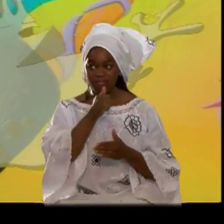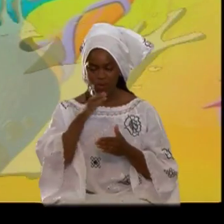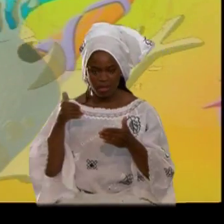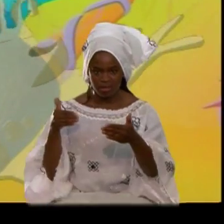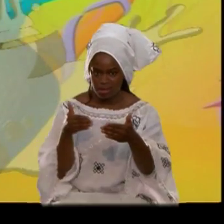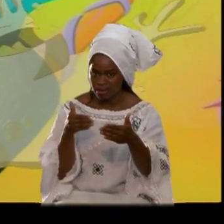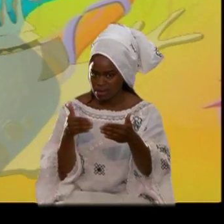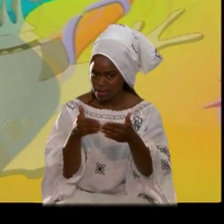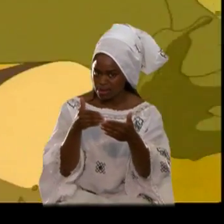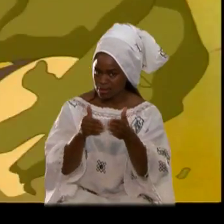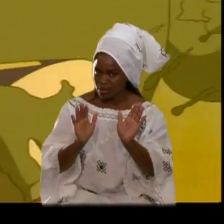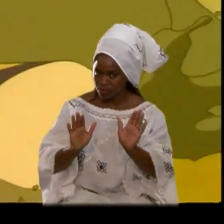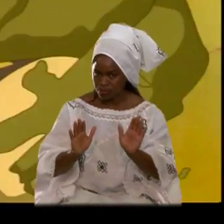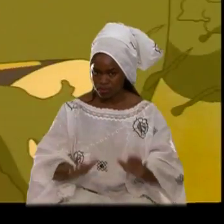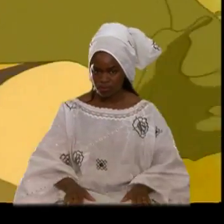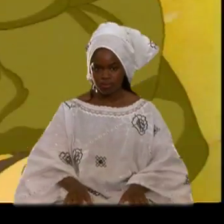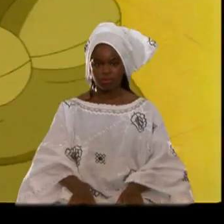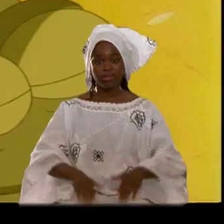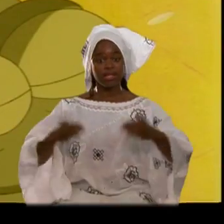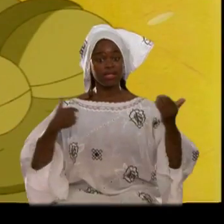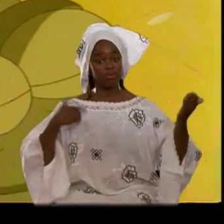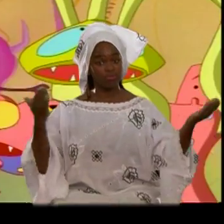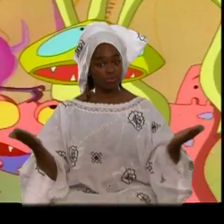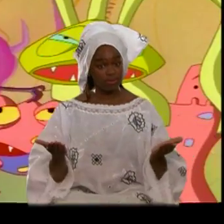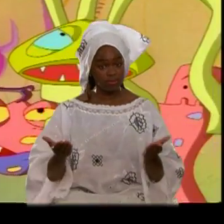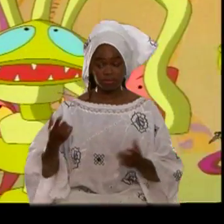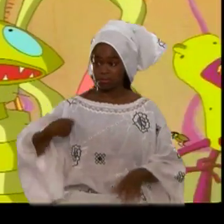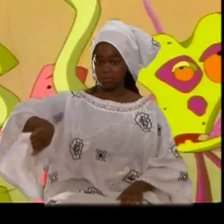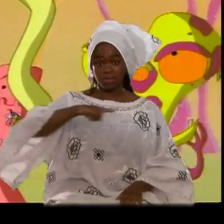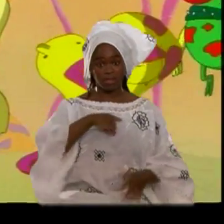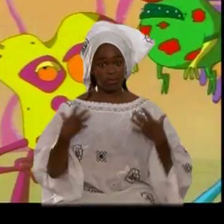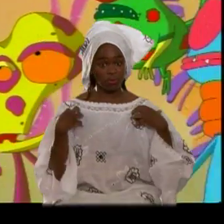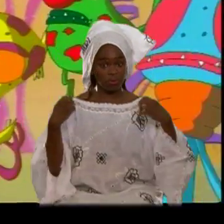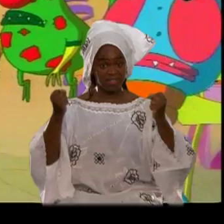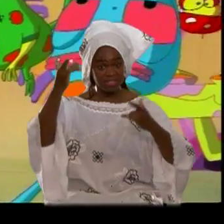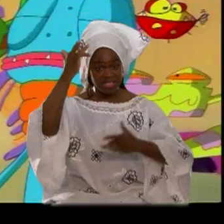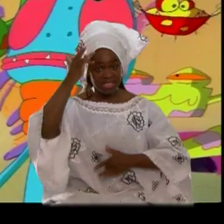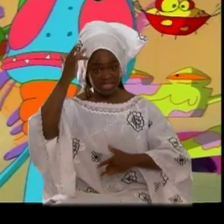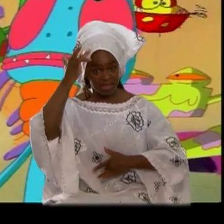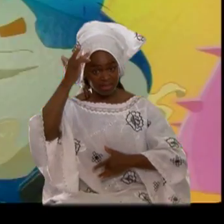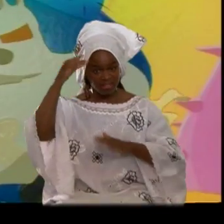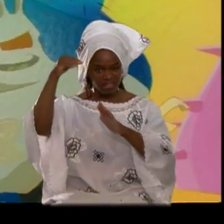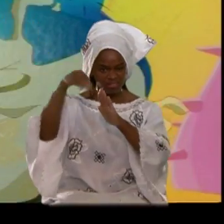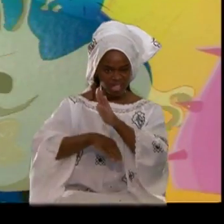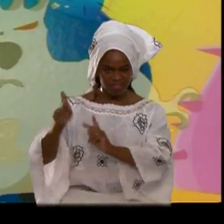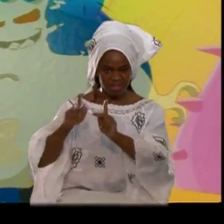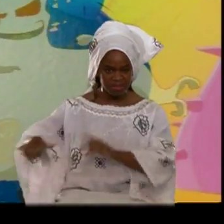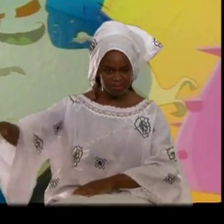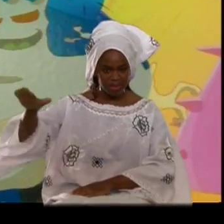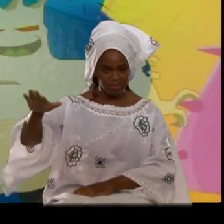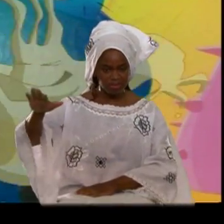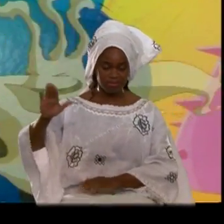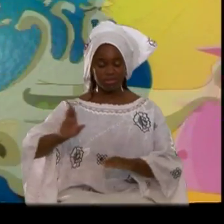is nigh. Here present, come among us for the well-being of diseases and the downfall of humanity. His